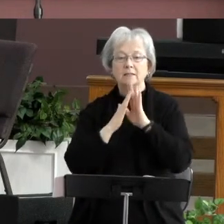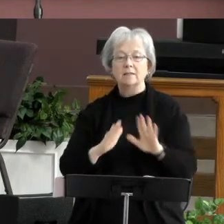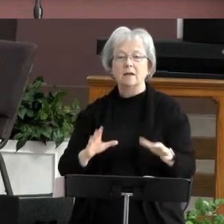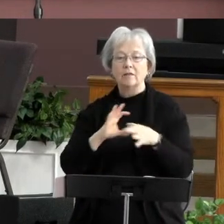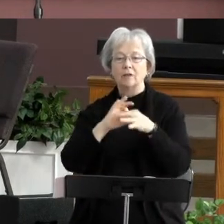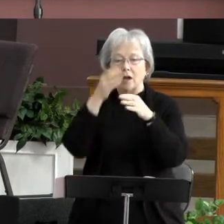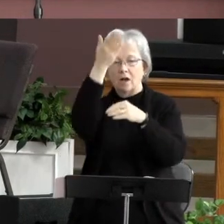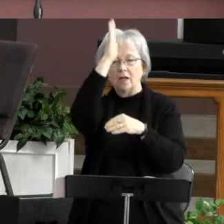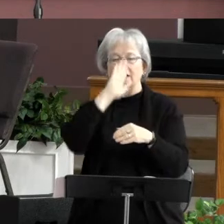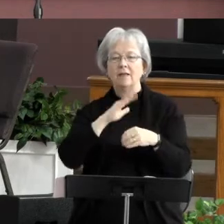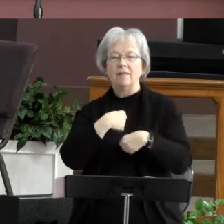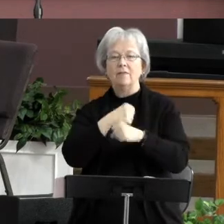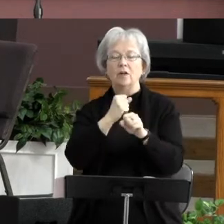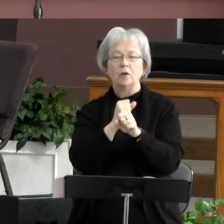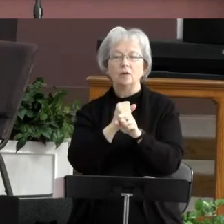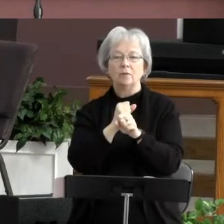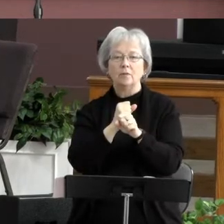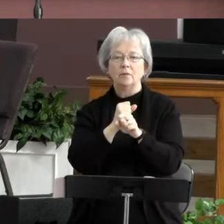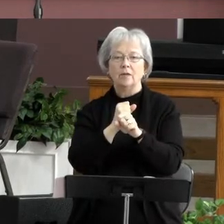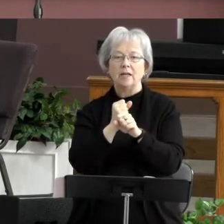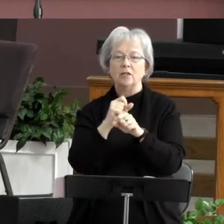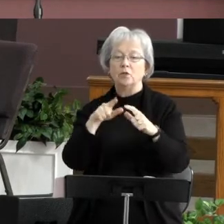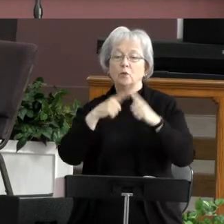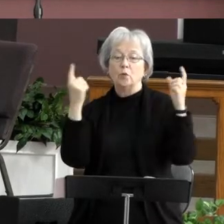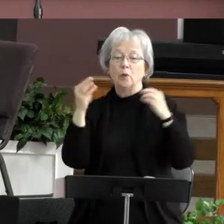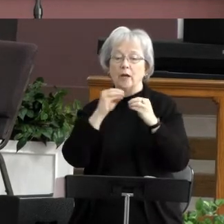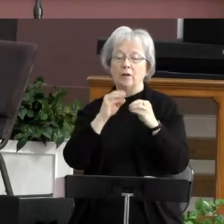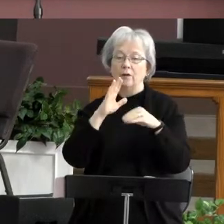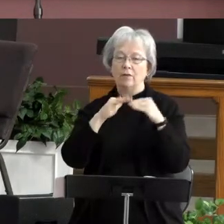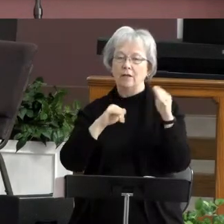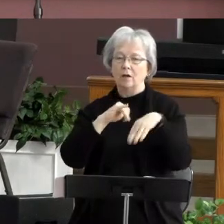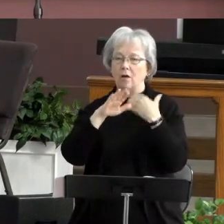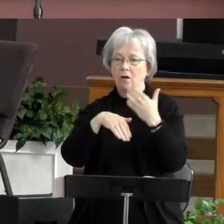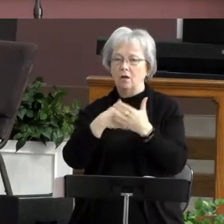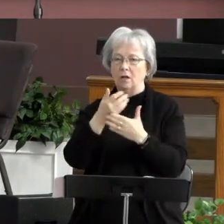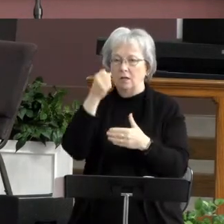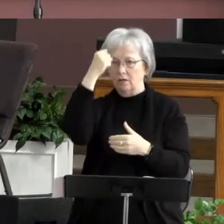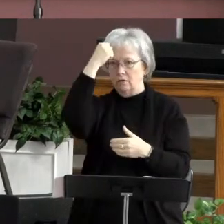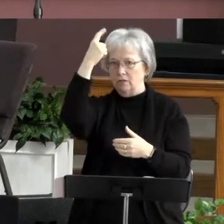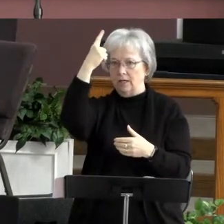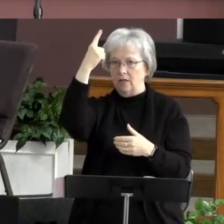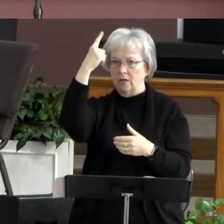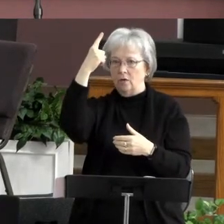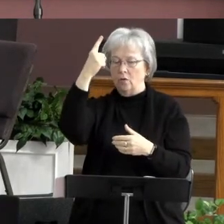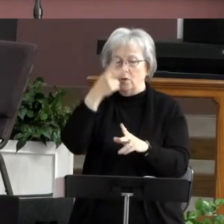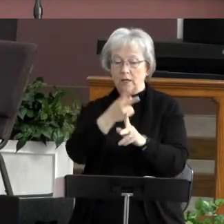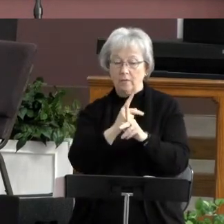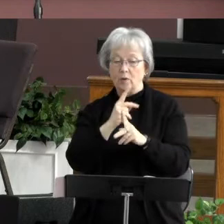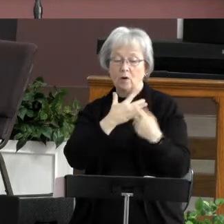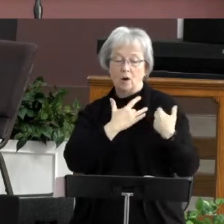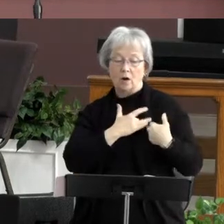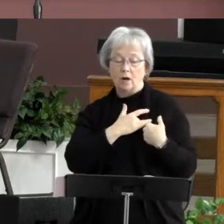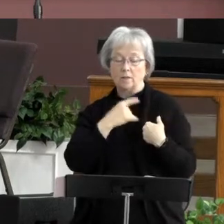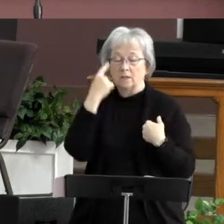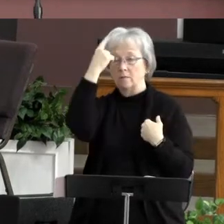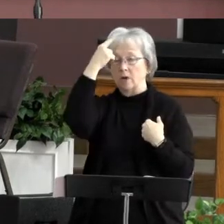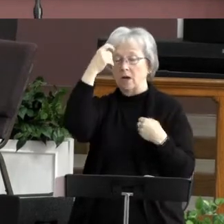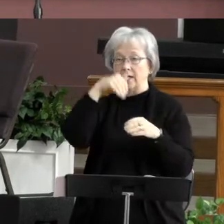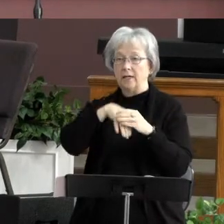comprehension, will guard your hearts and your minds in Christ Jesus. Finally, brethren, whatever is